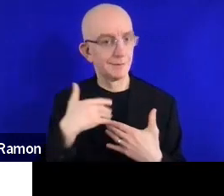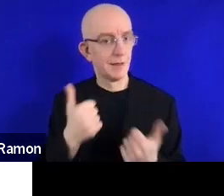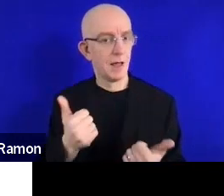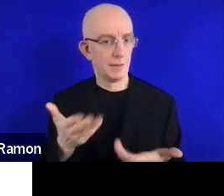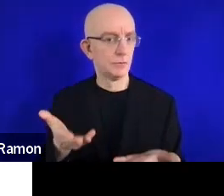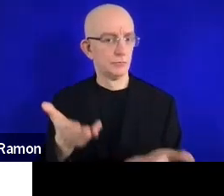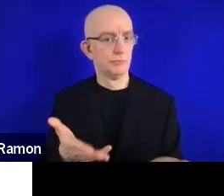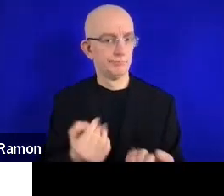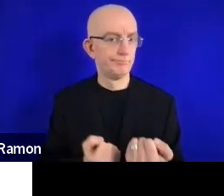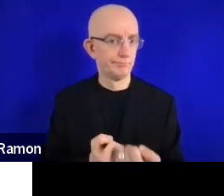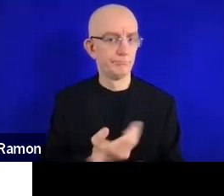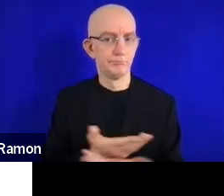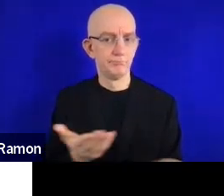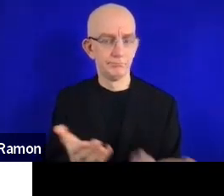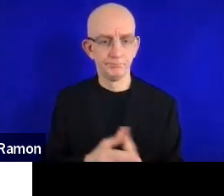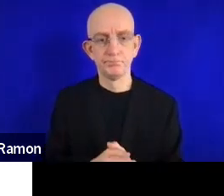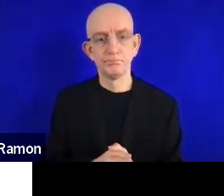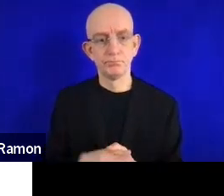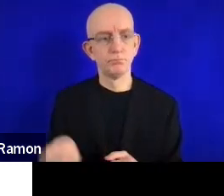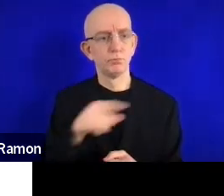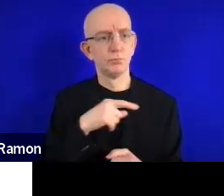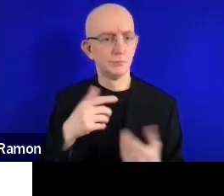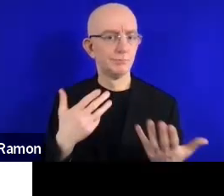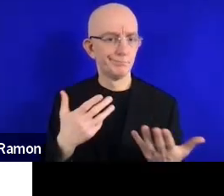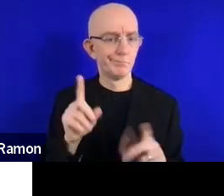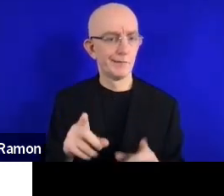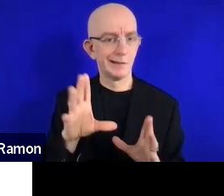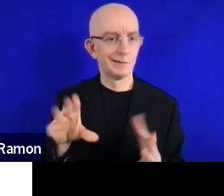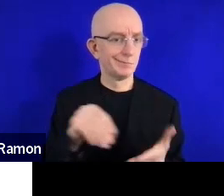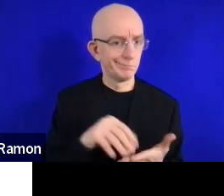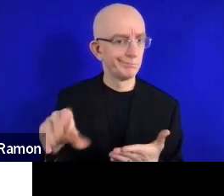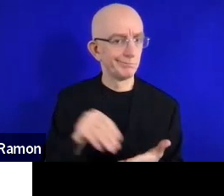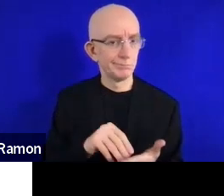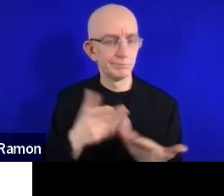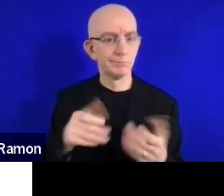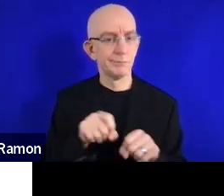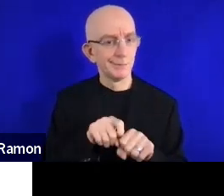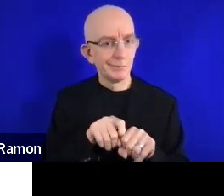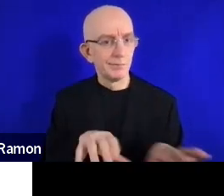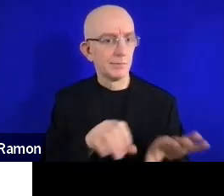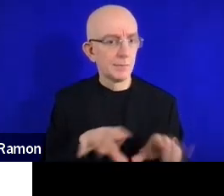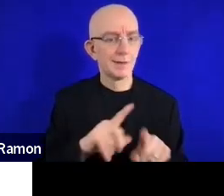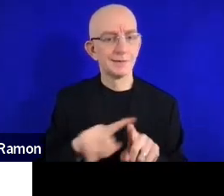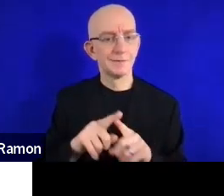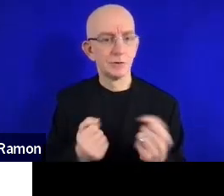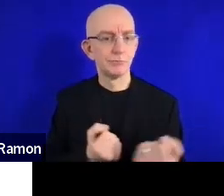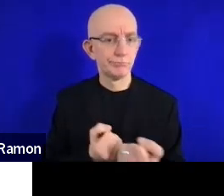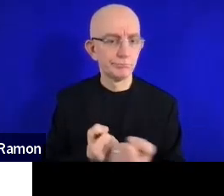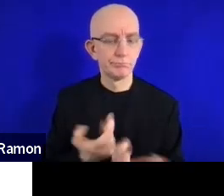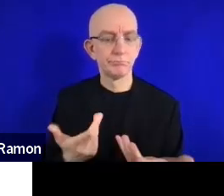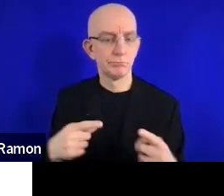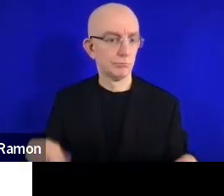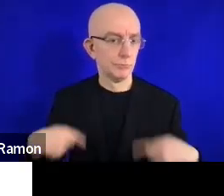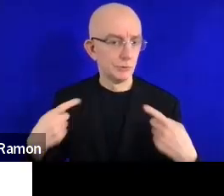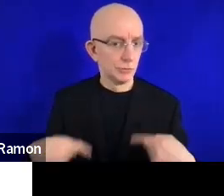assistive devices, for instance, wheelchairs. We have had to conduct joint outreaches in a partnership with Ministry